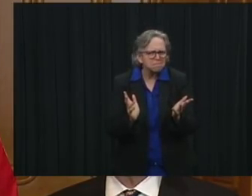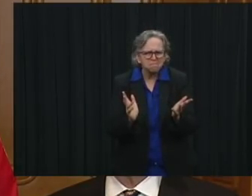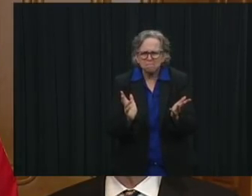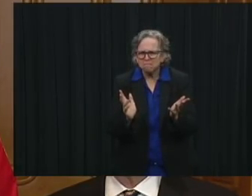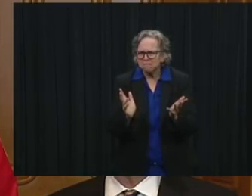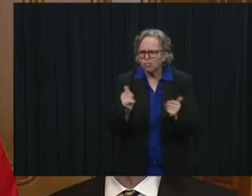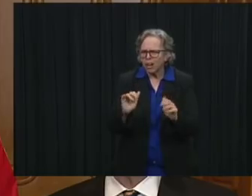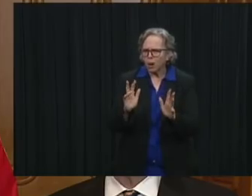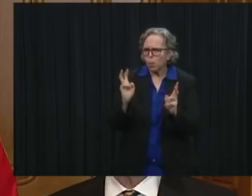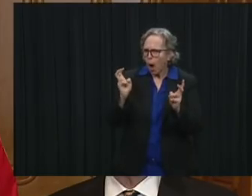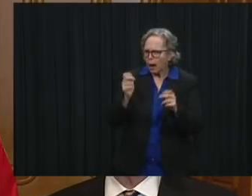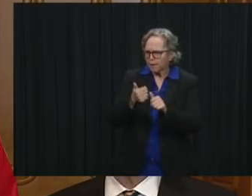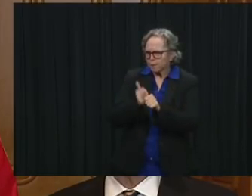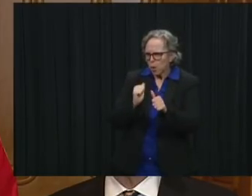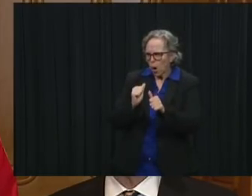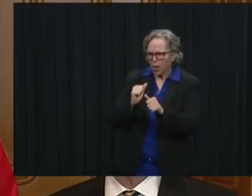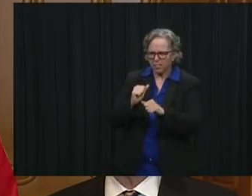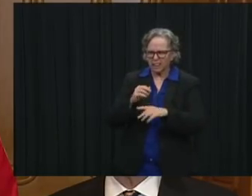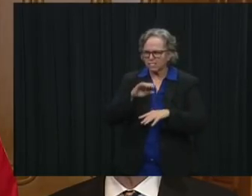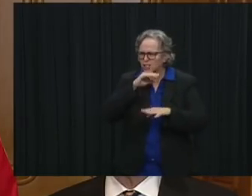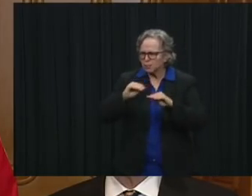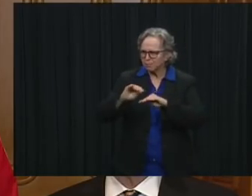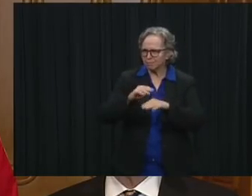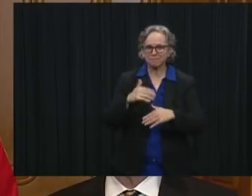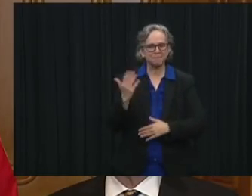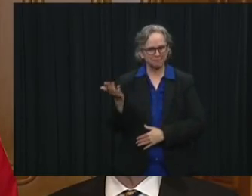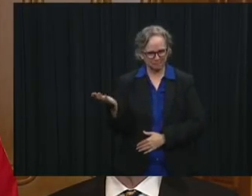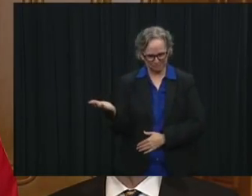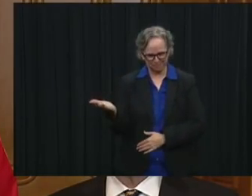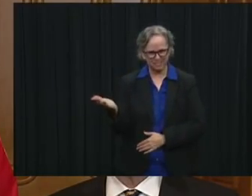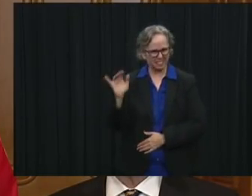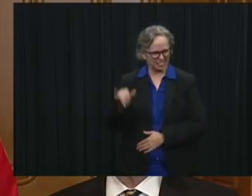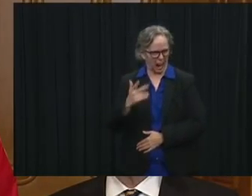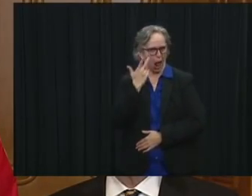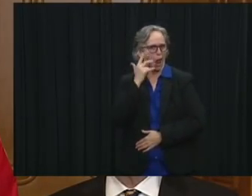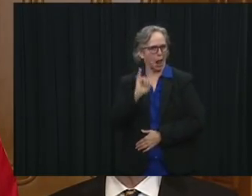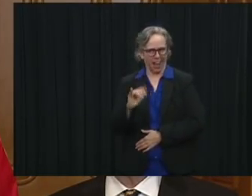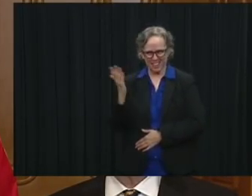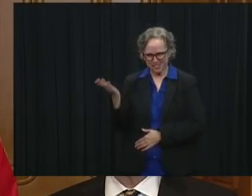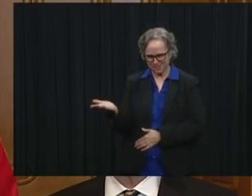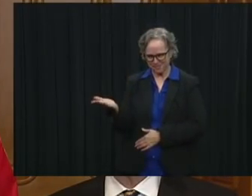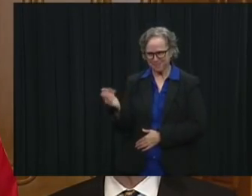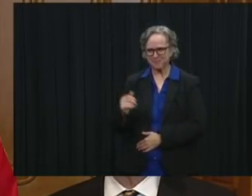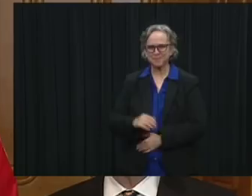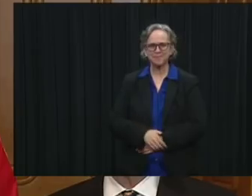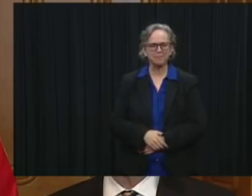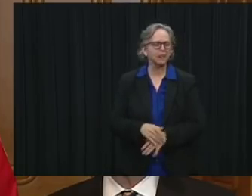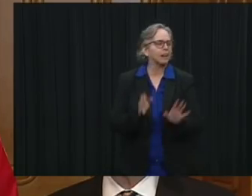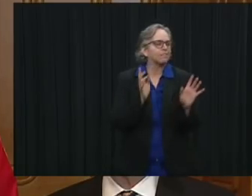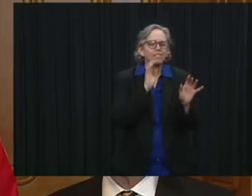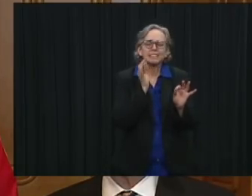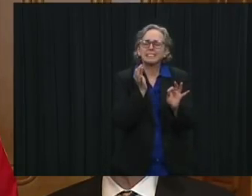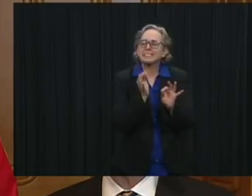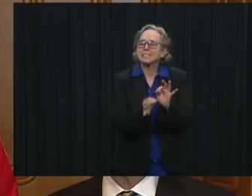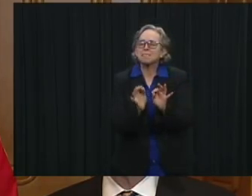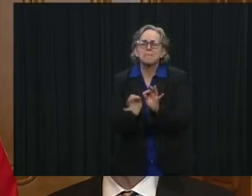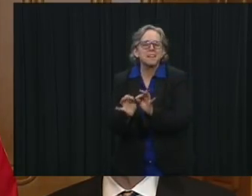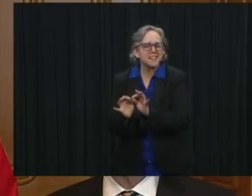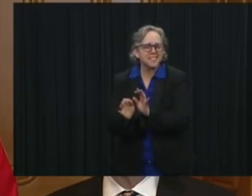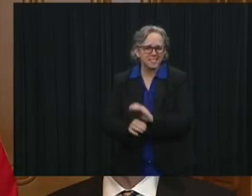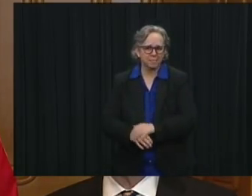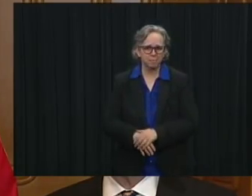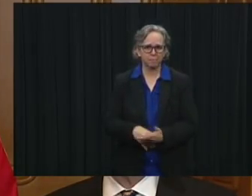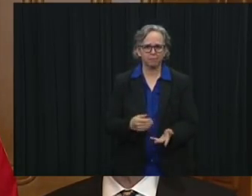to themselves. This is a couple that were made, kind of simple ones. General Harris's wife sent me